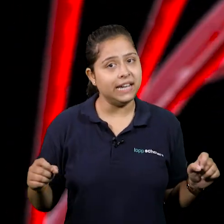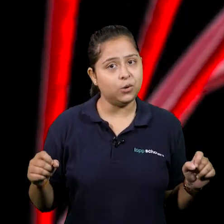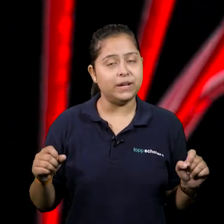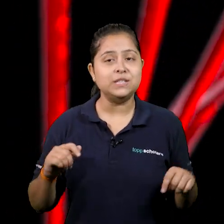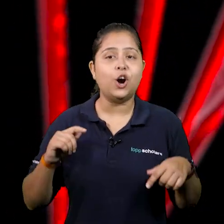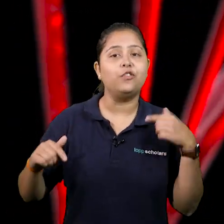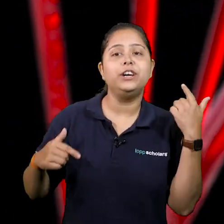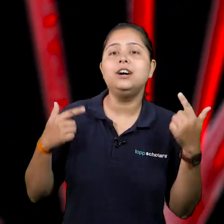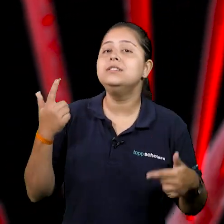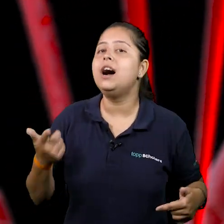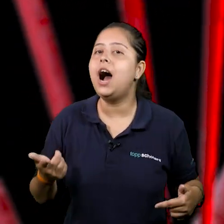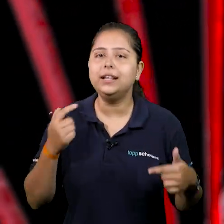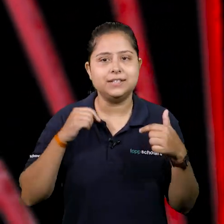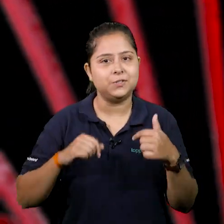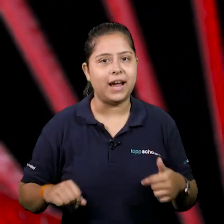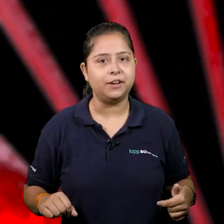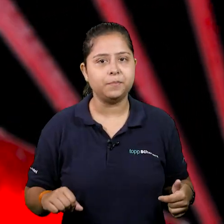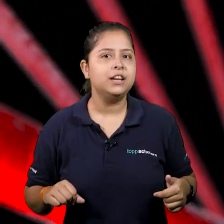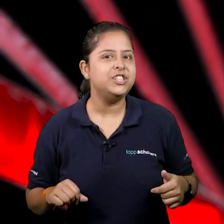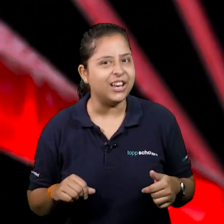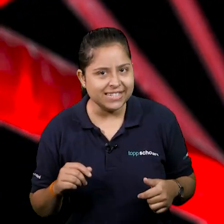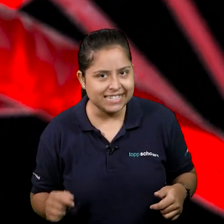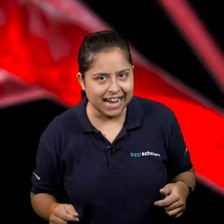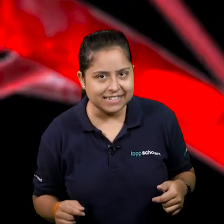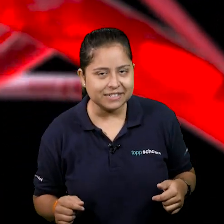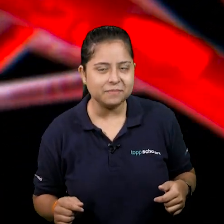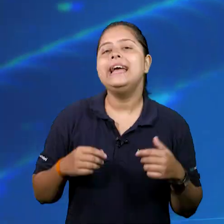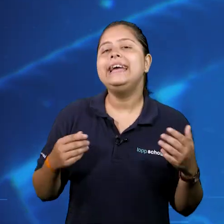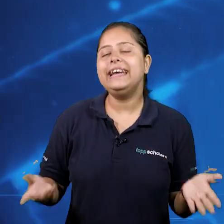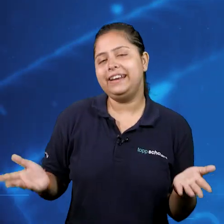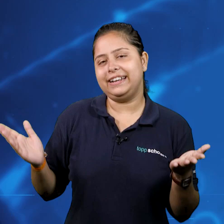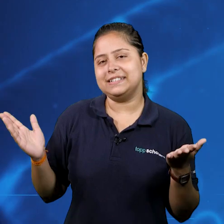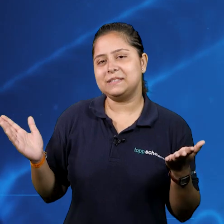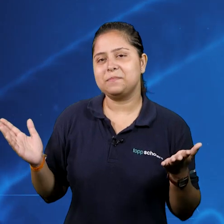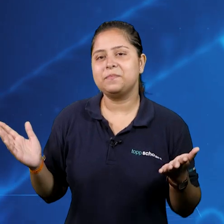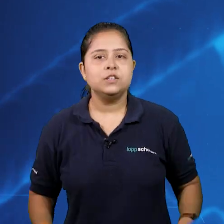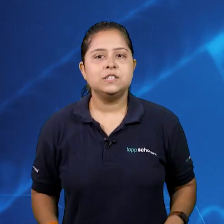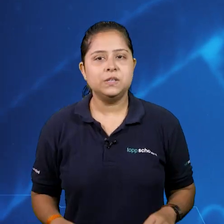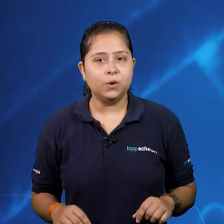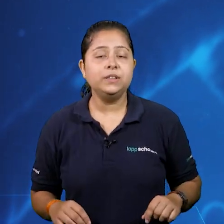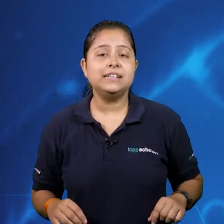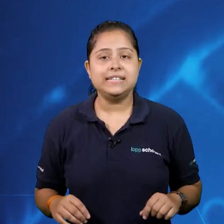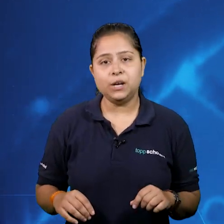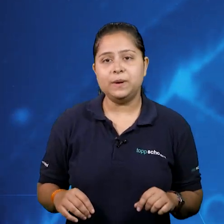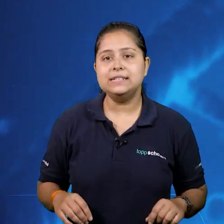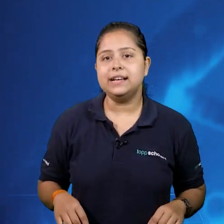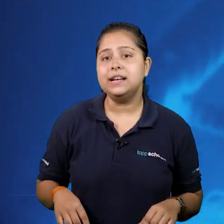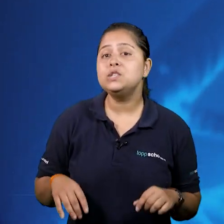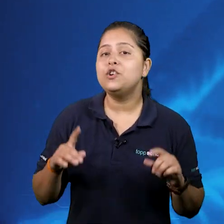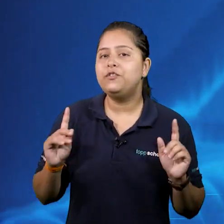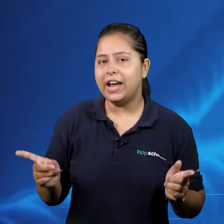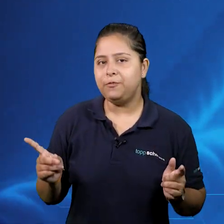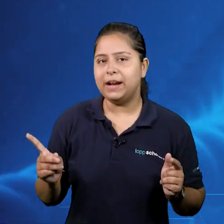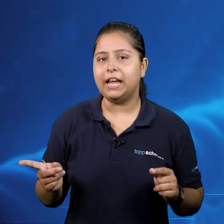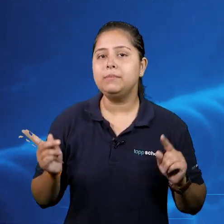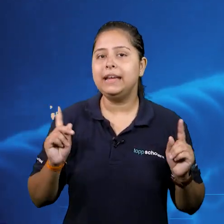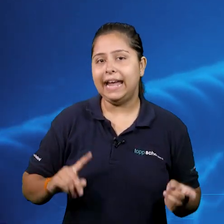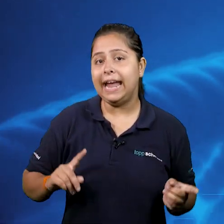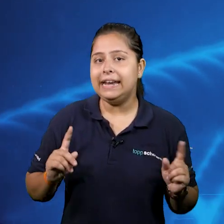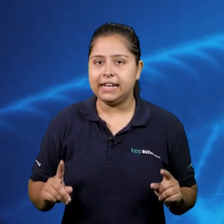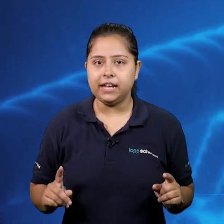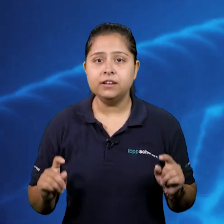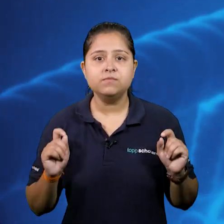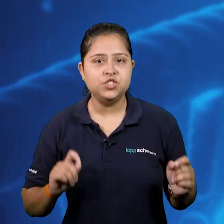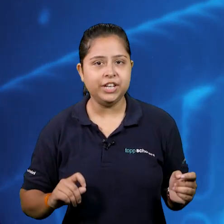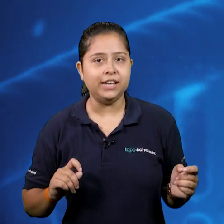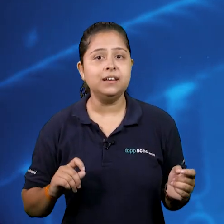the sequence of the other strand. Shall we start? Here it is. So, the sequence is 5'